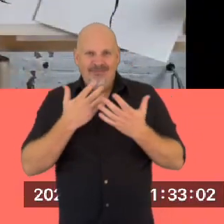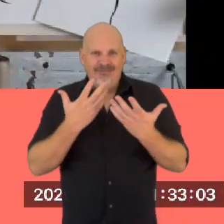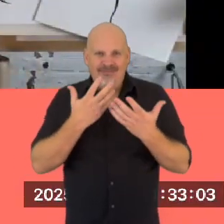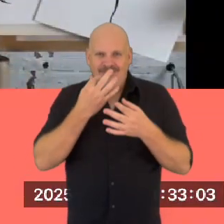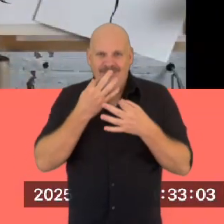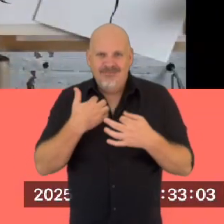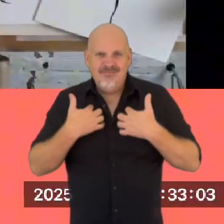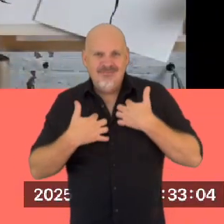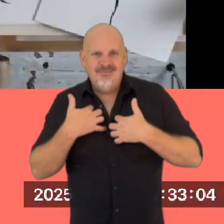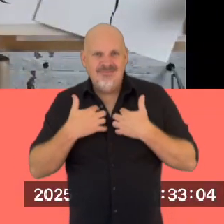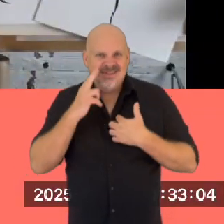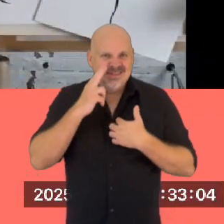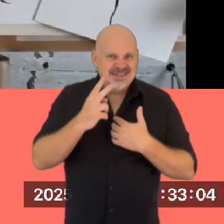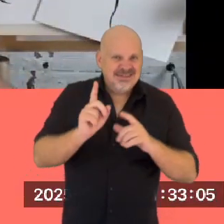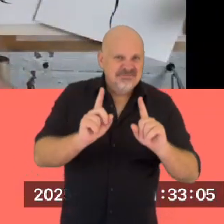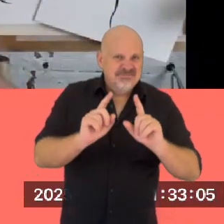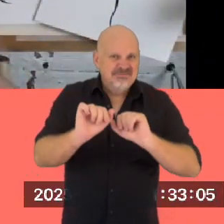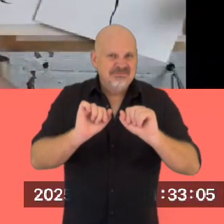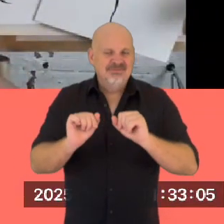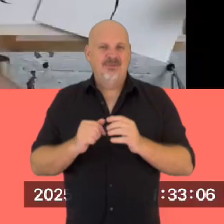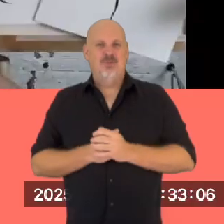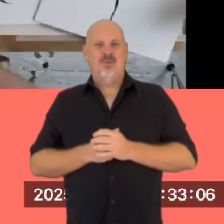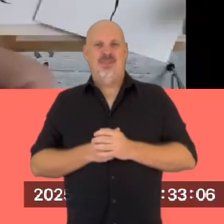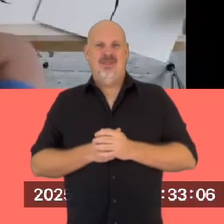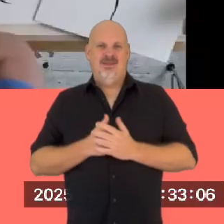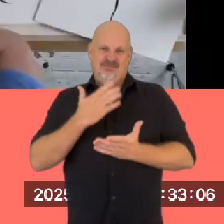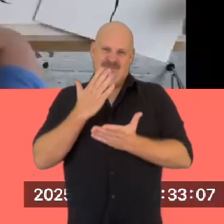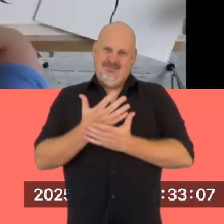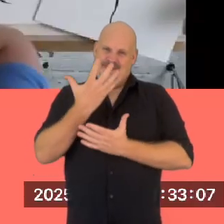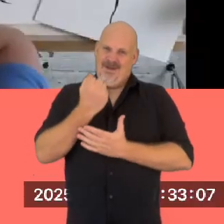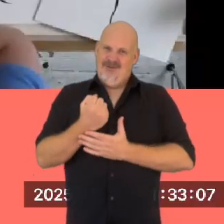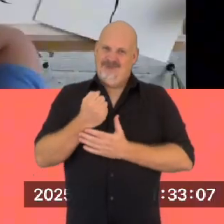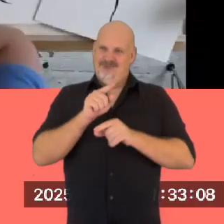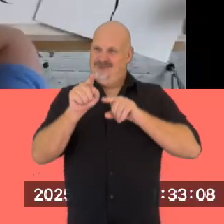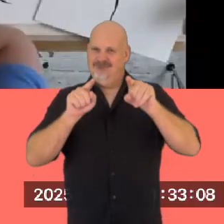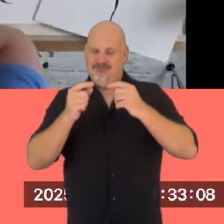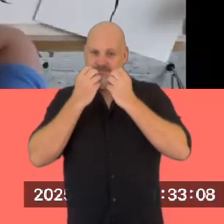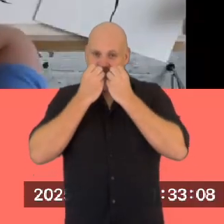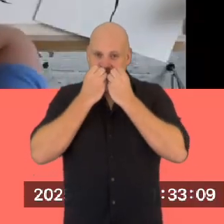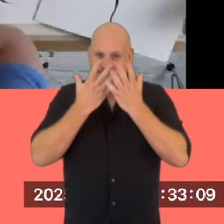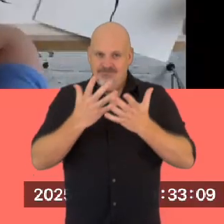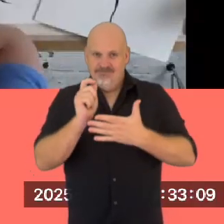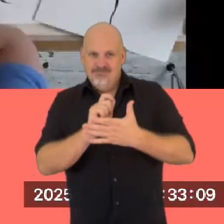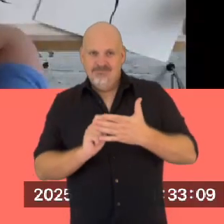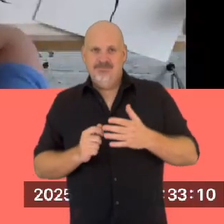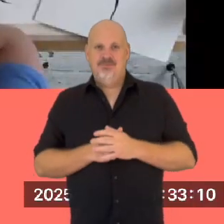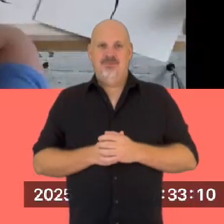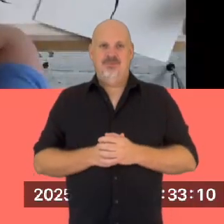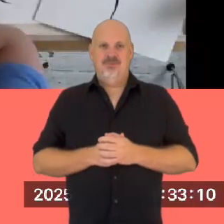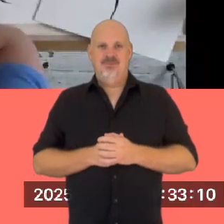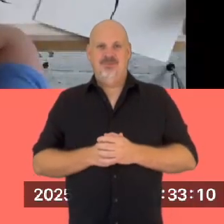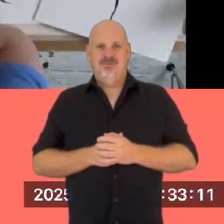I'm really intrigued to see how it all is. I'm sure there's some fantastic